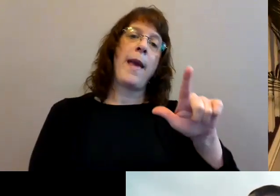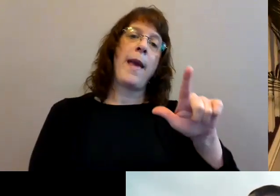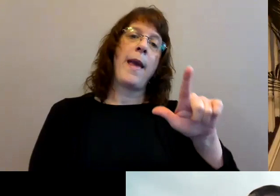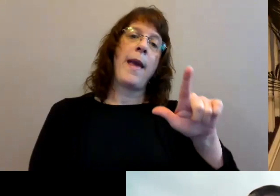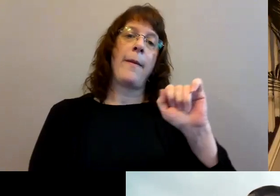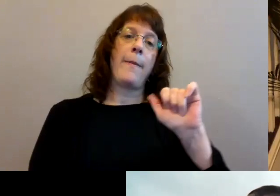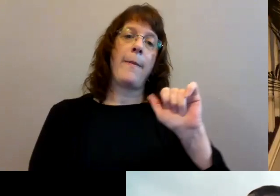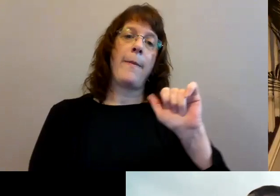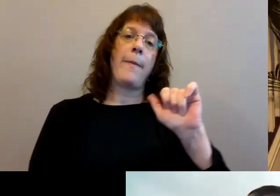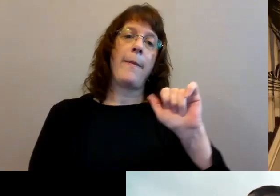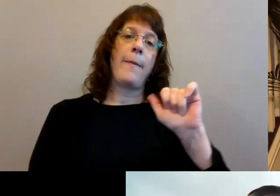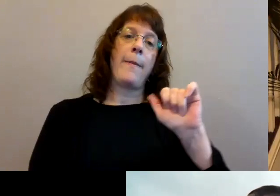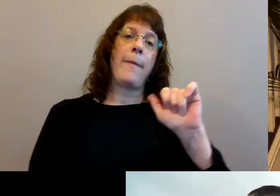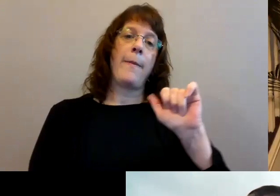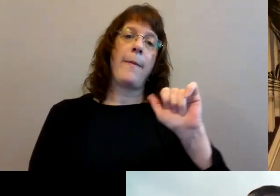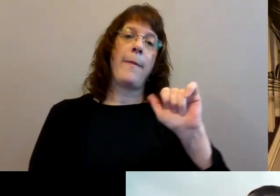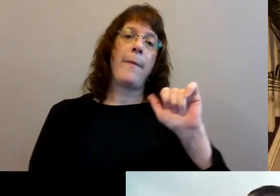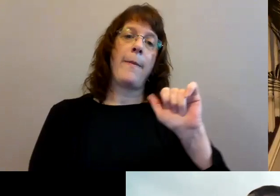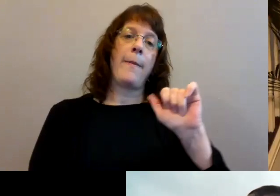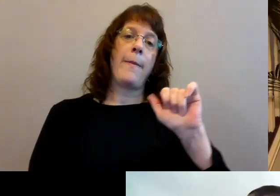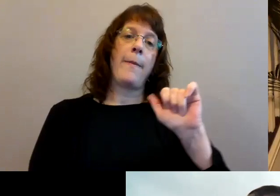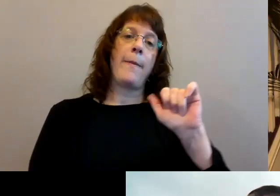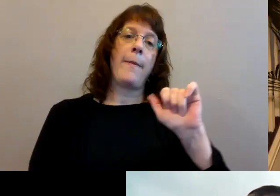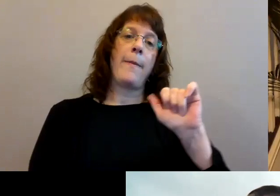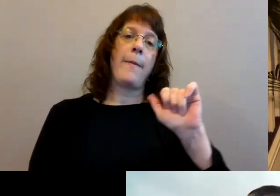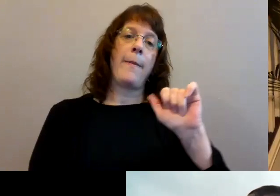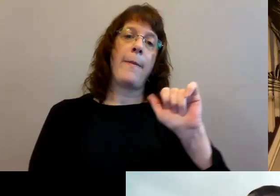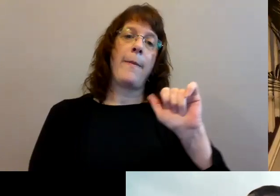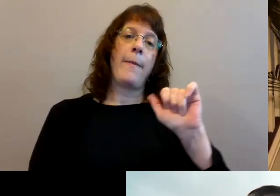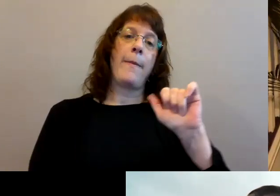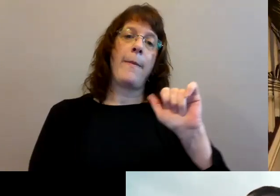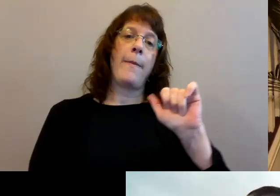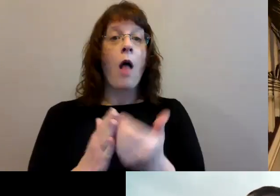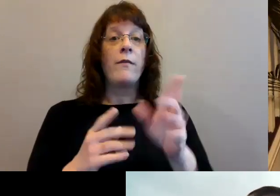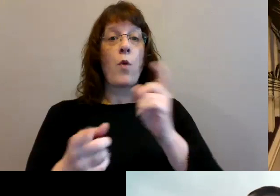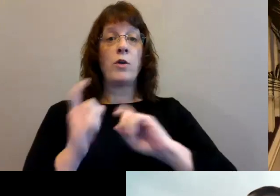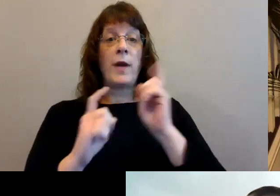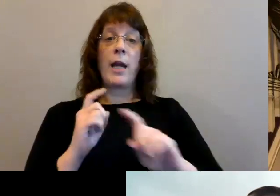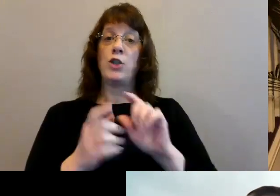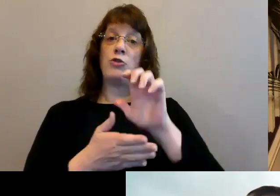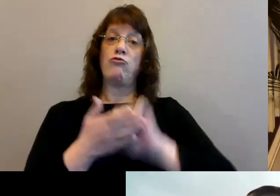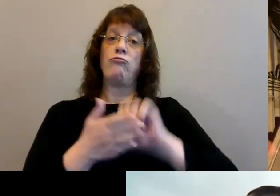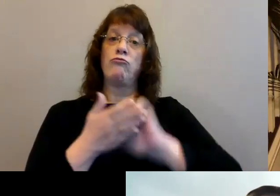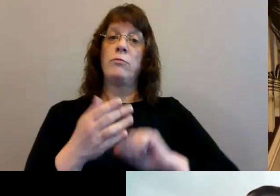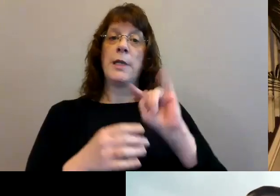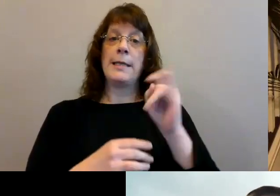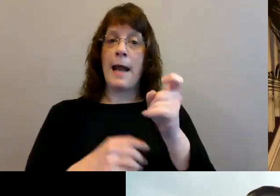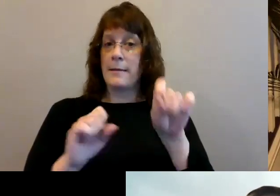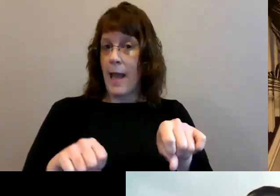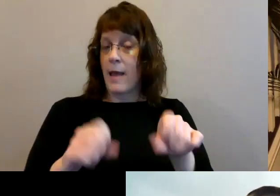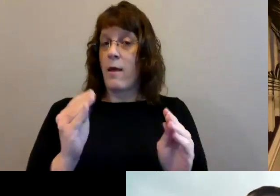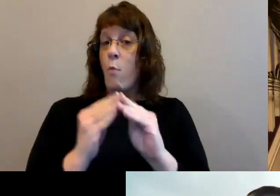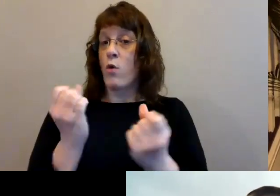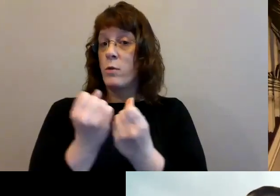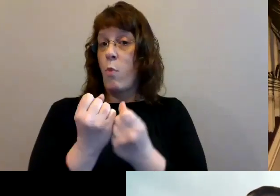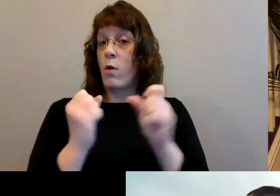paypal.me/SkypeAScientist. All of your donations are tax deductible. And we really, the more we can support, the better, because we can have more people working on